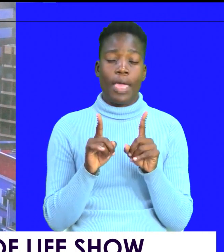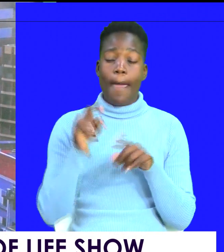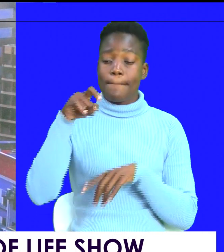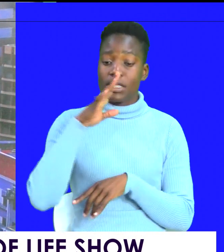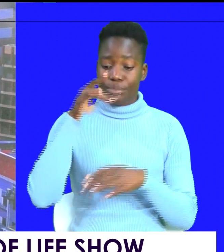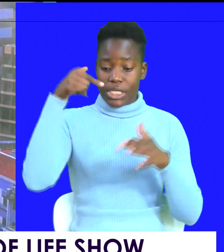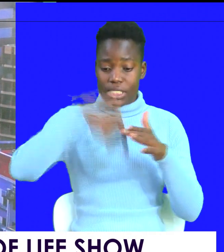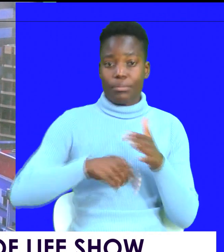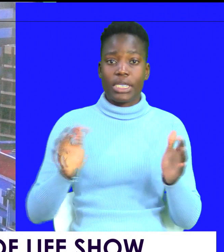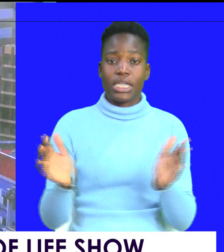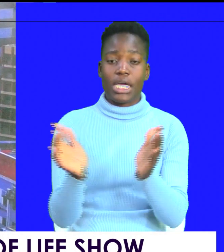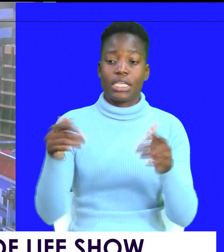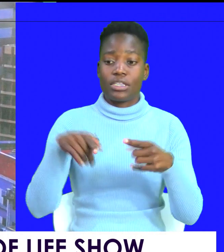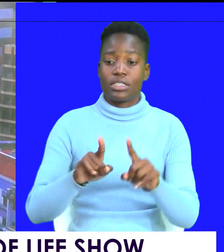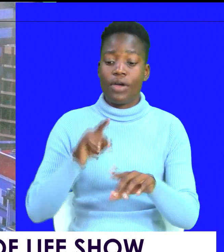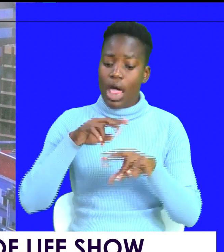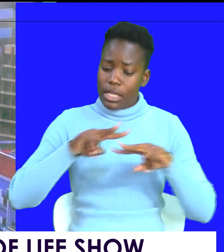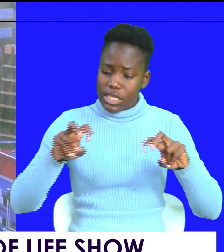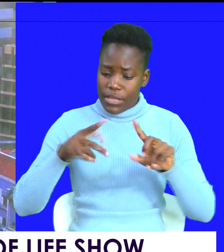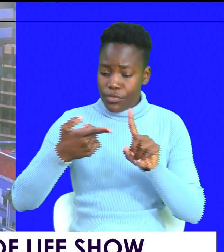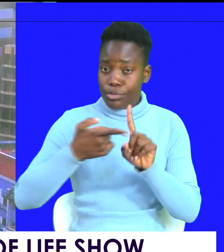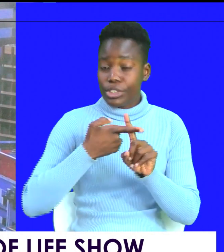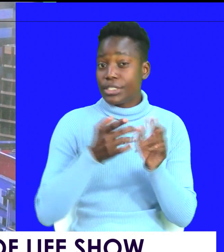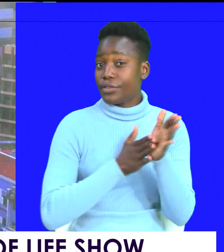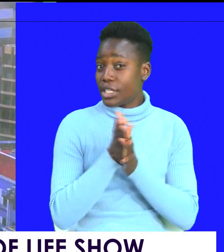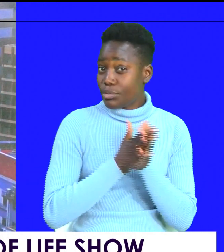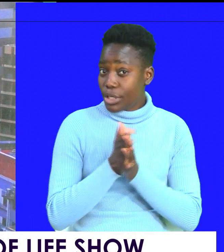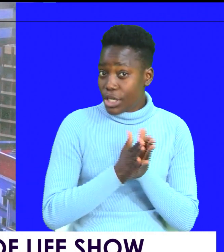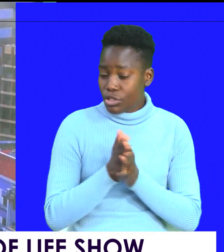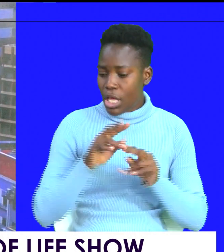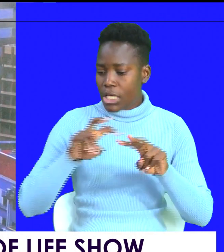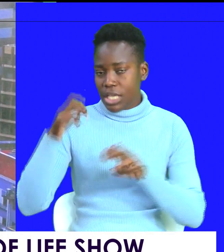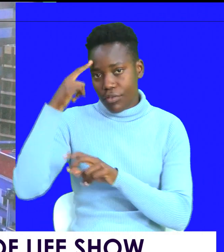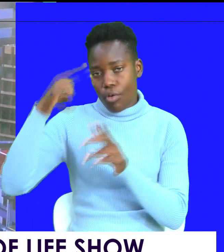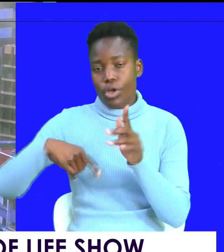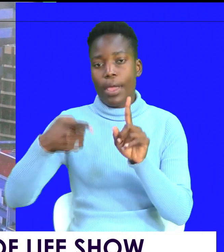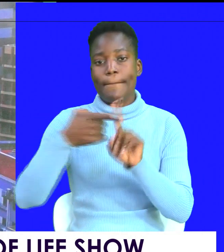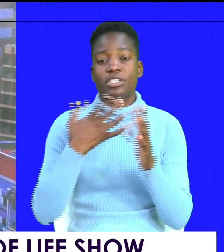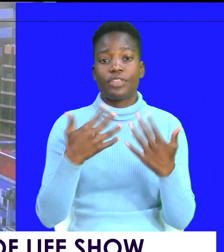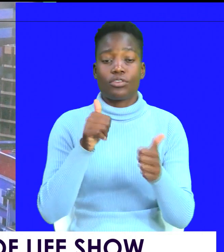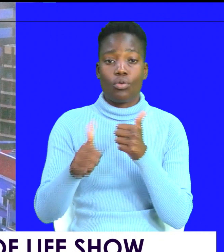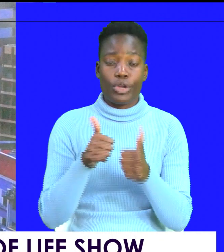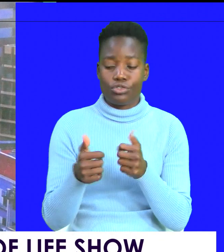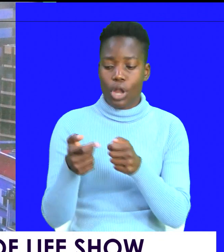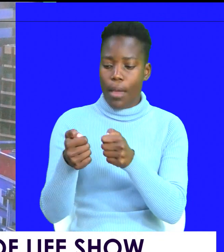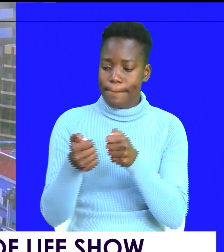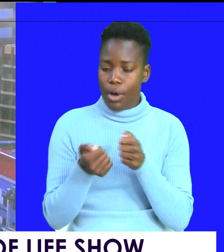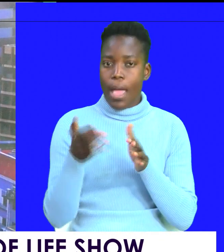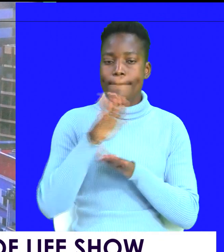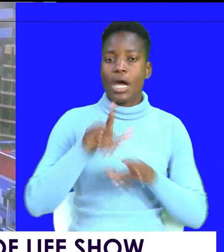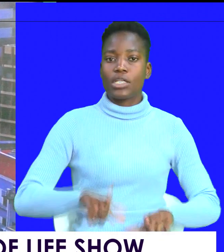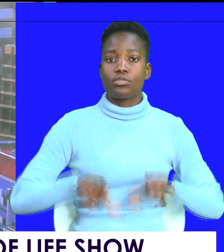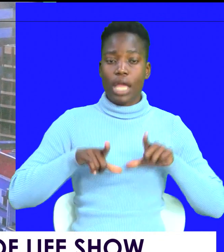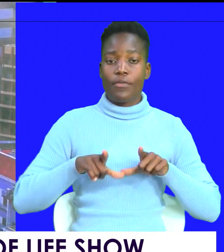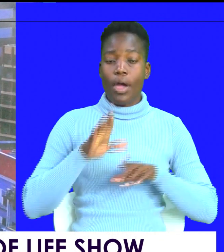in encouraging yourself. Look for positive inspiration. Look for positive things that will bring you back to life. Be